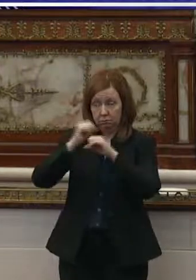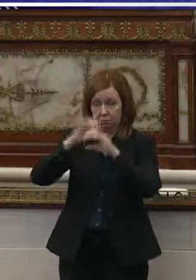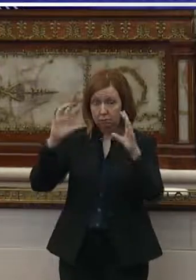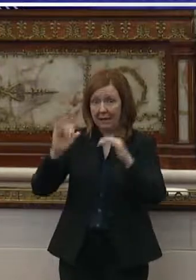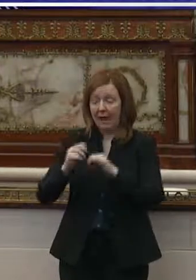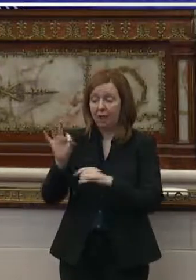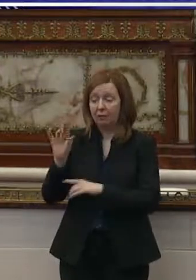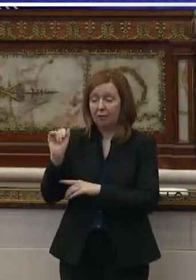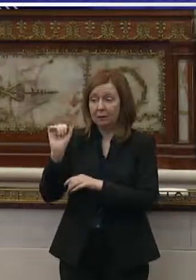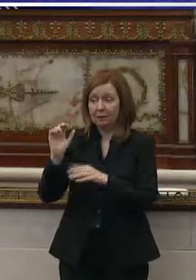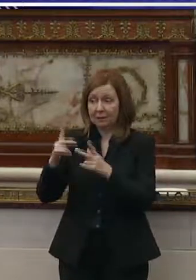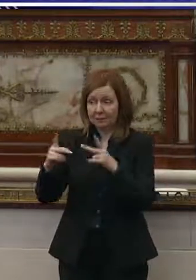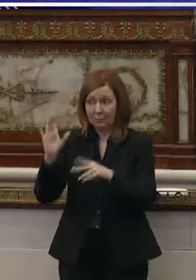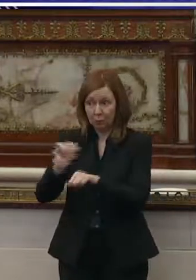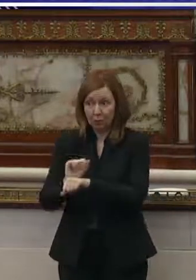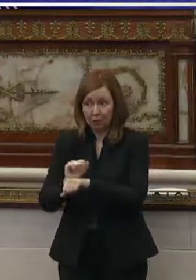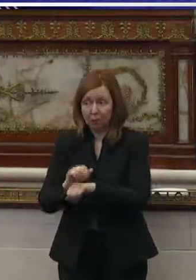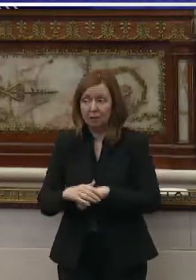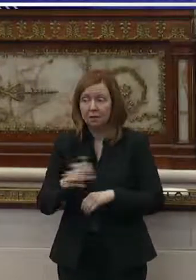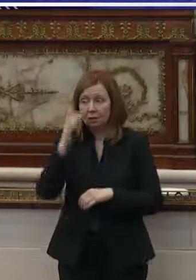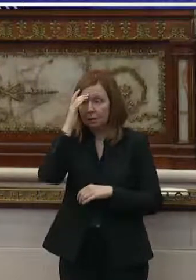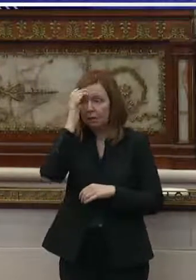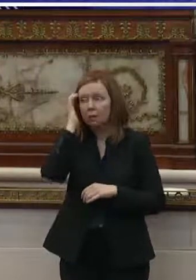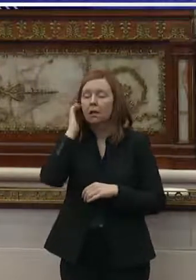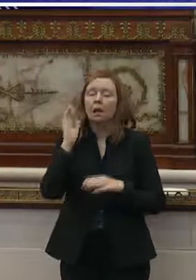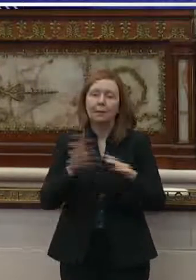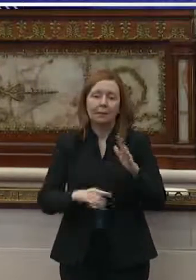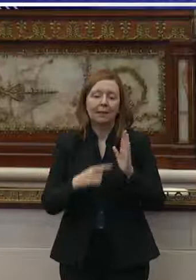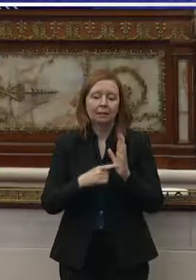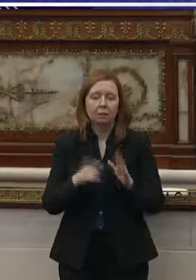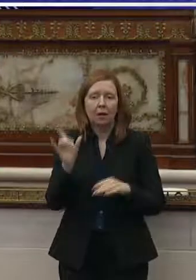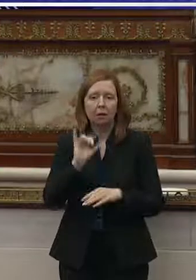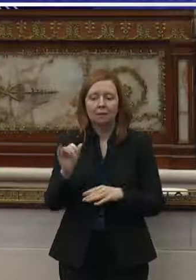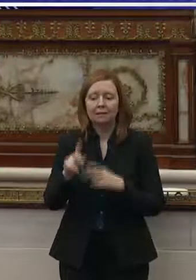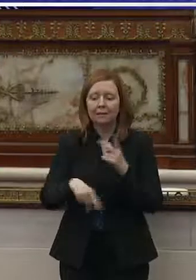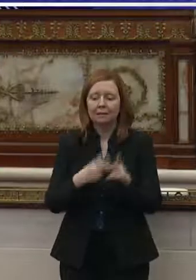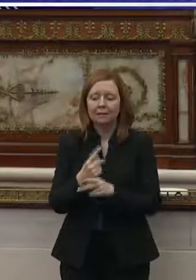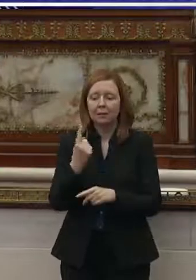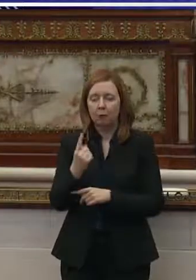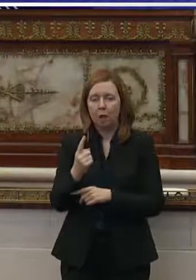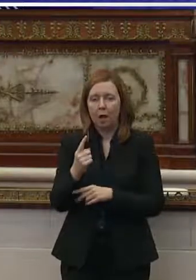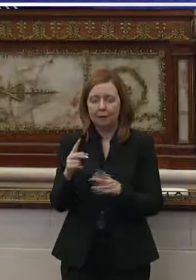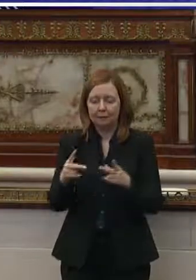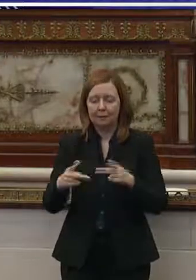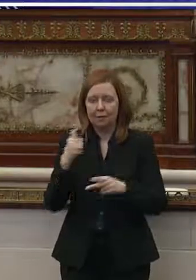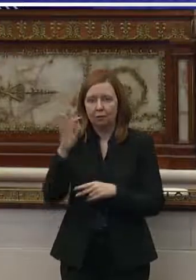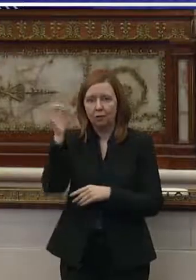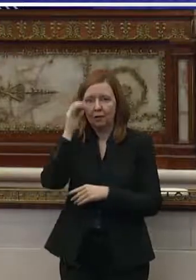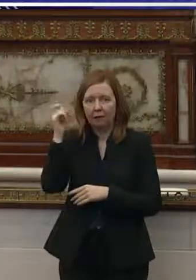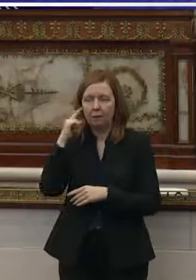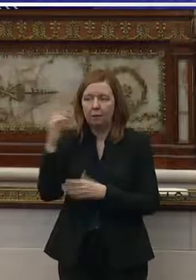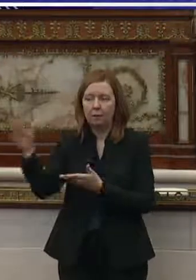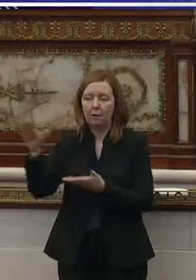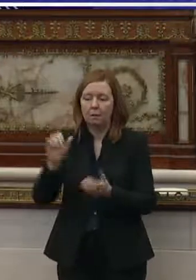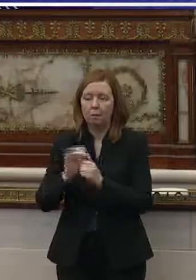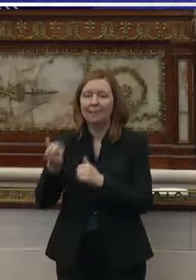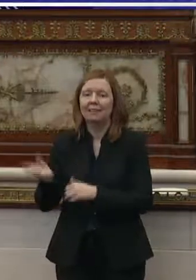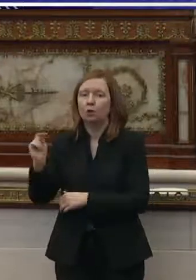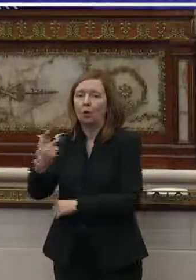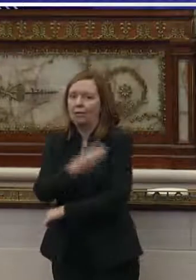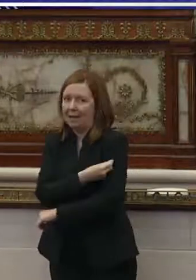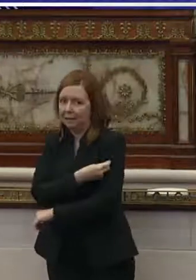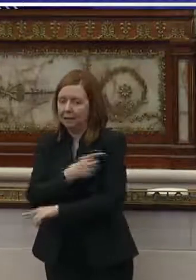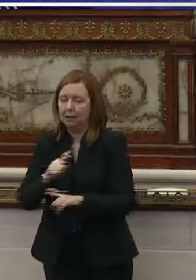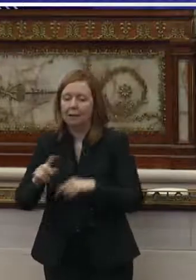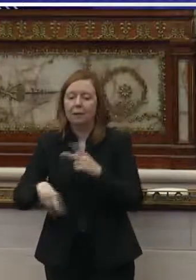sites are working? Now, the basic model appears to be that a type 1 site from the federal government comes with its own vaccine, but